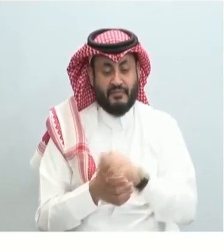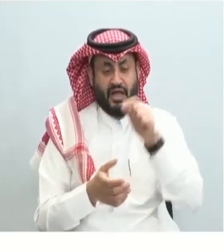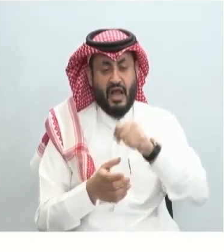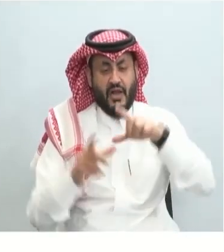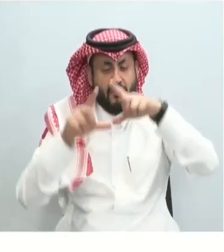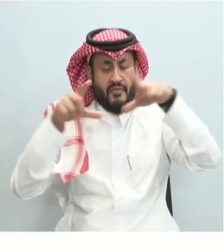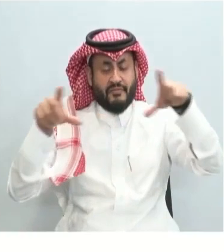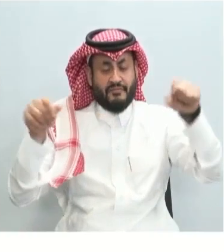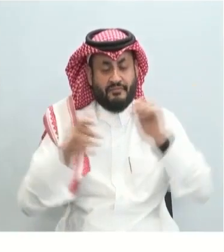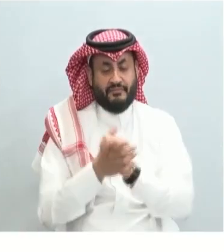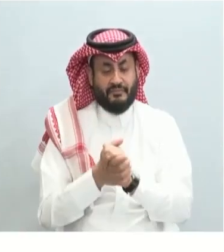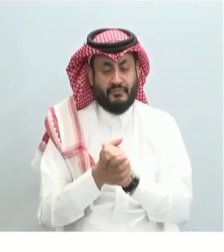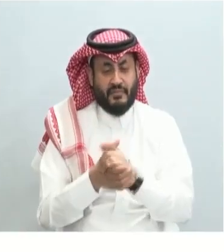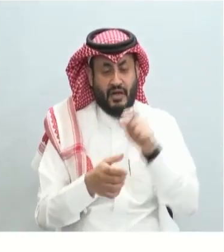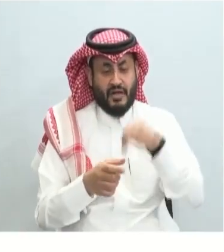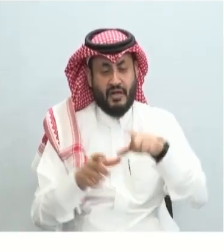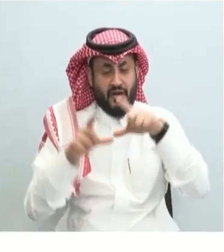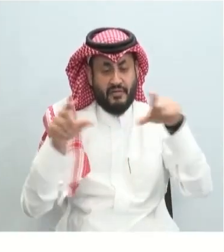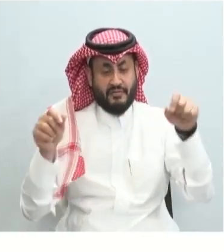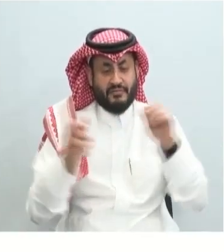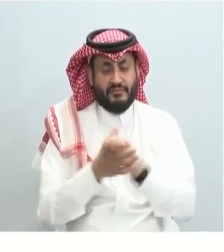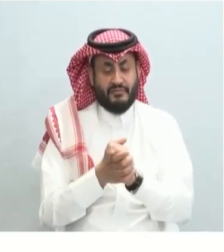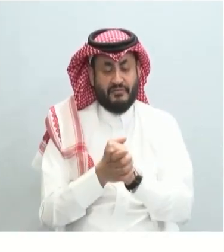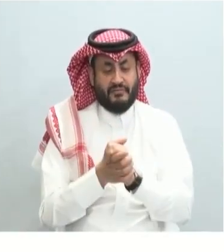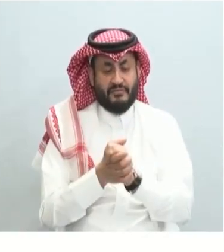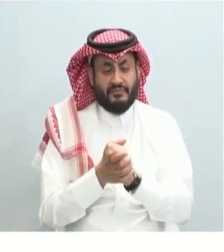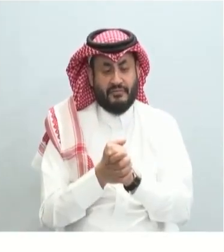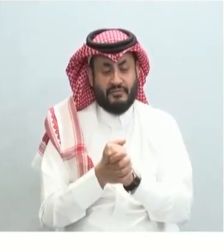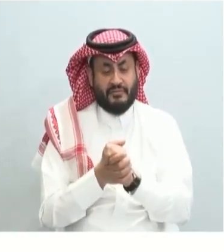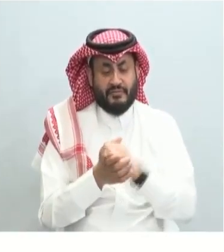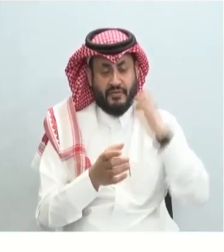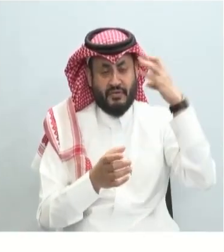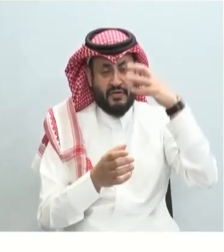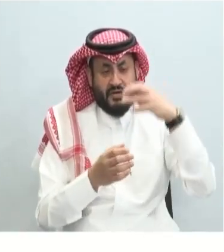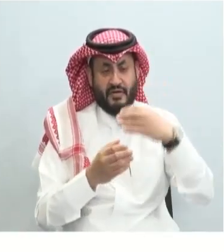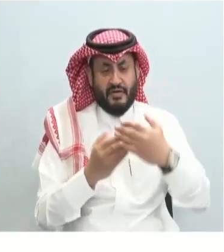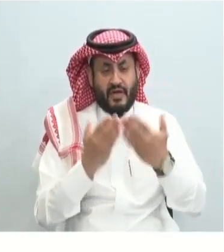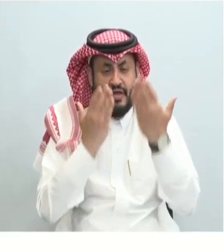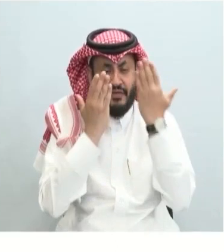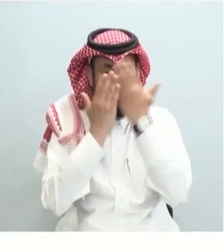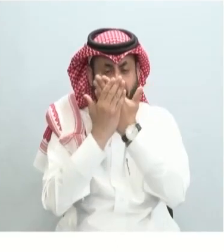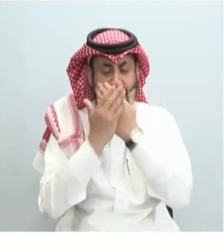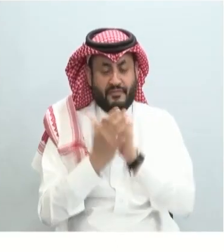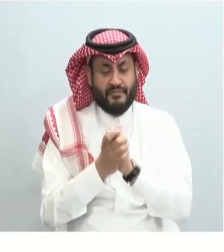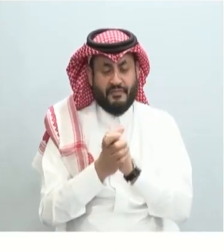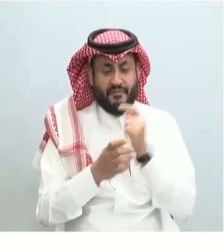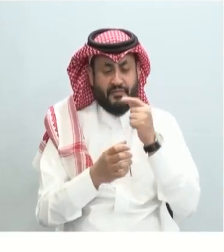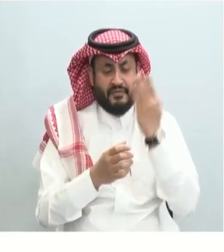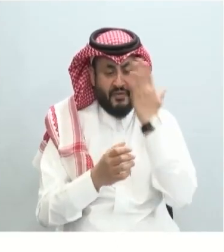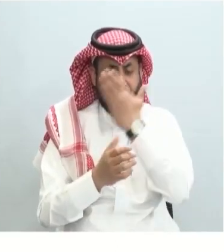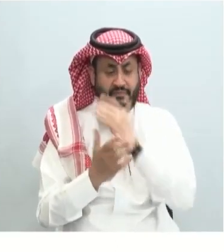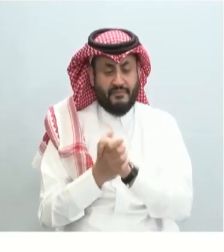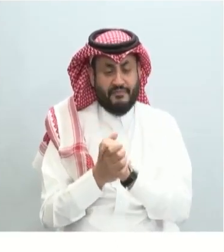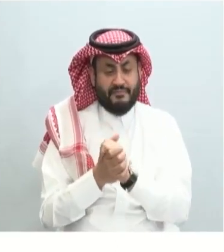It's cloudy today. It's cloudy today. The sun is hiding its